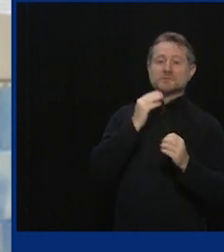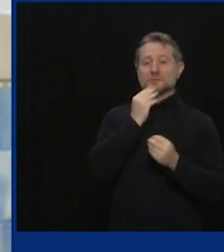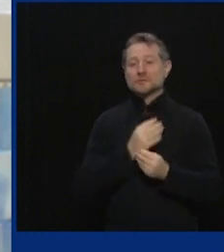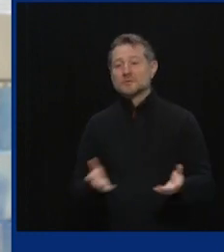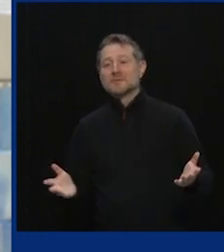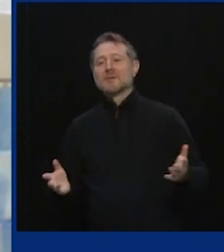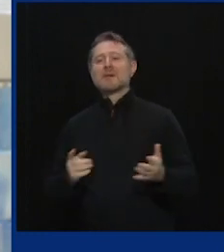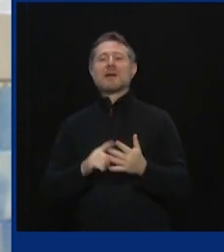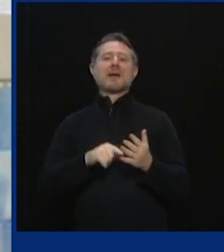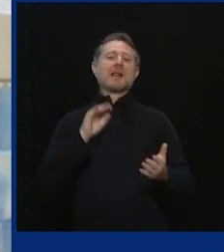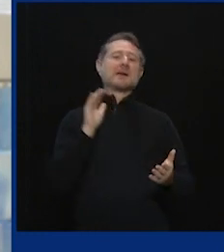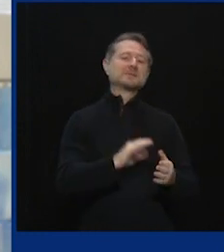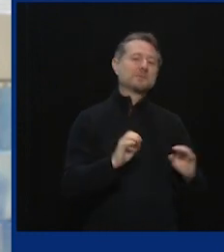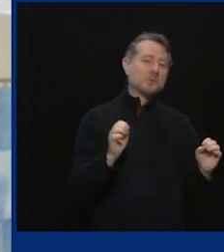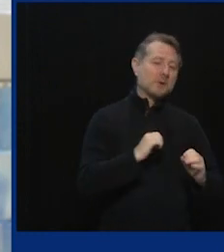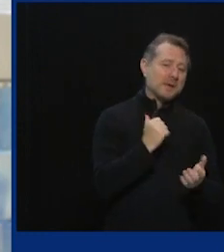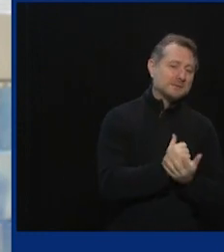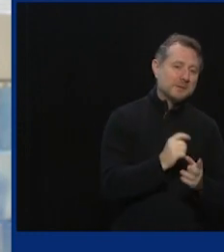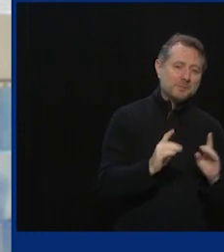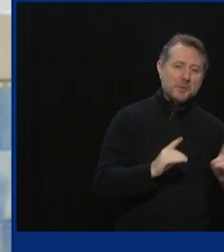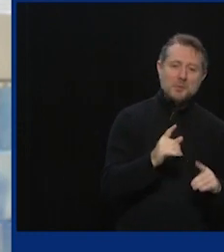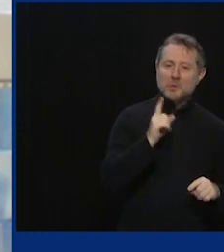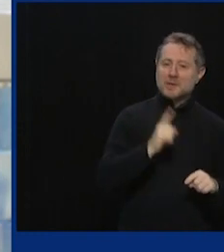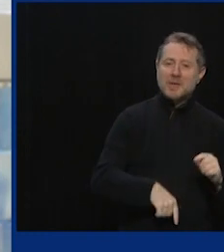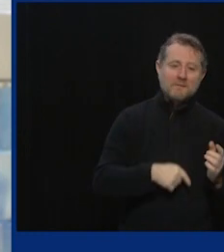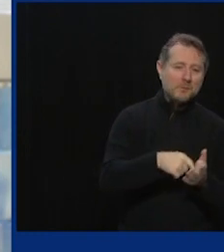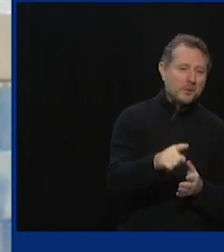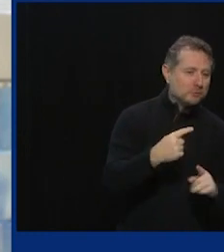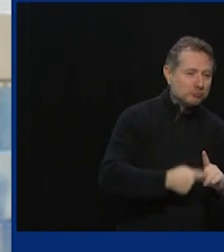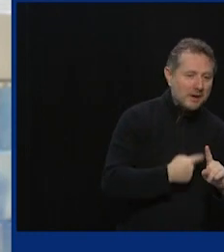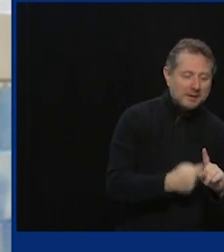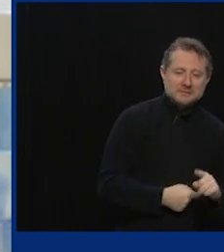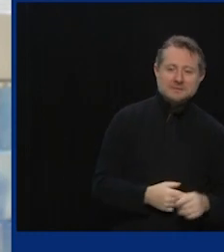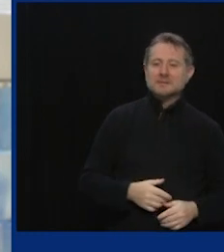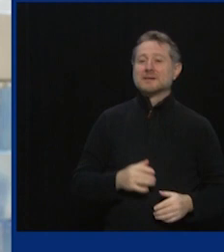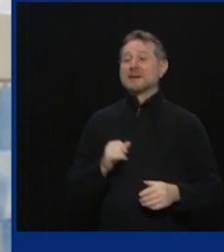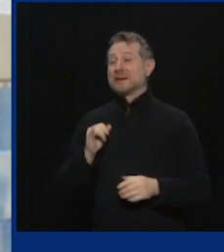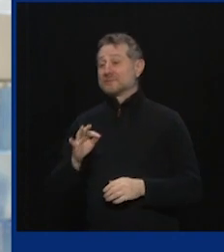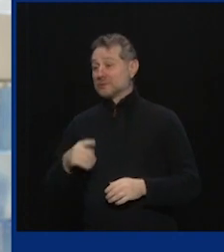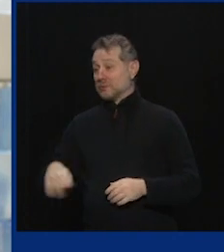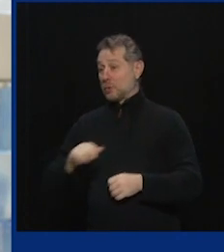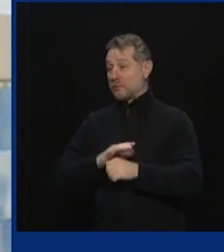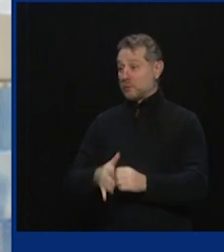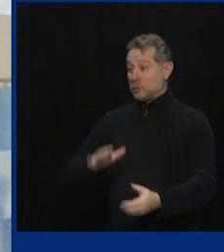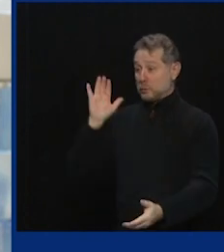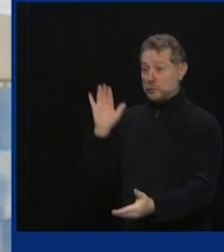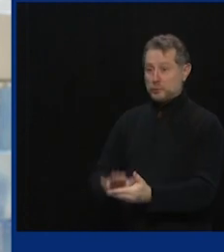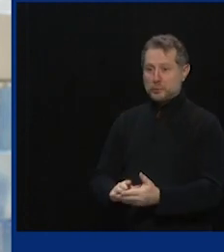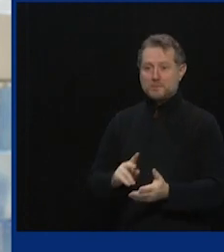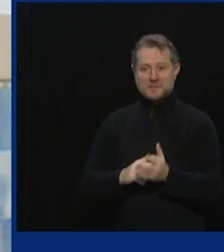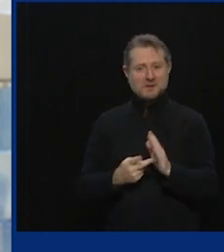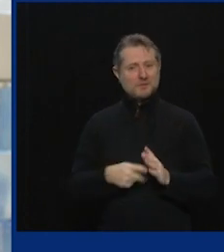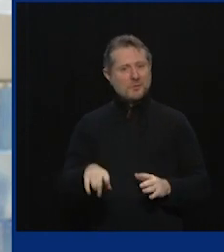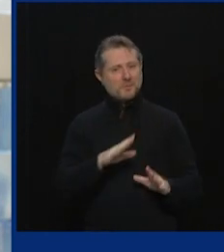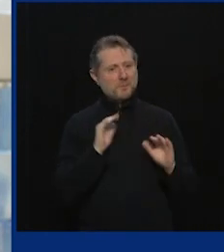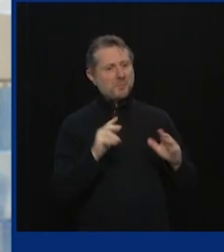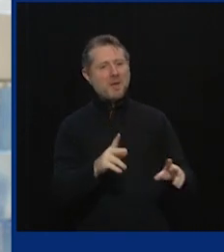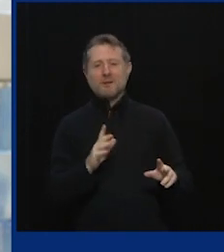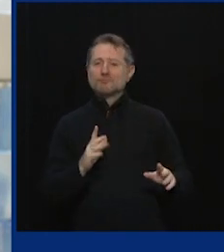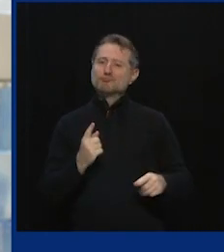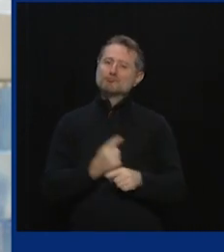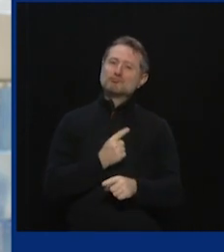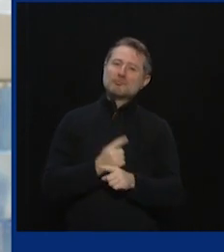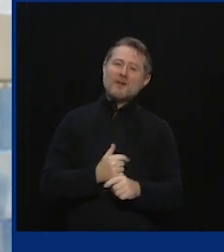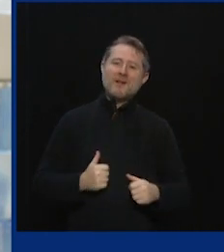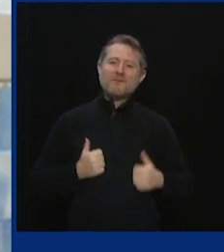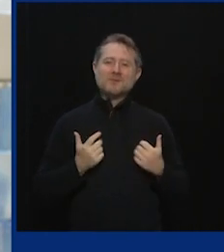emergency assistance for people who are going to lose their rent, because they will have their jobs back, they'll have their lives back. That's how we start getting back to whatever the